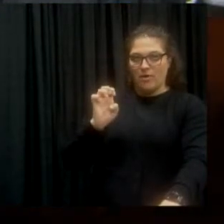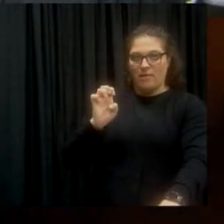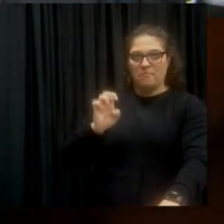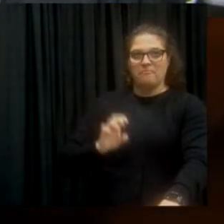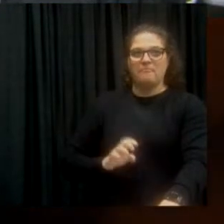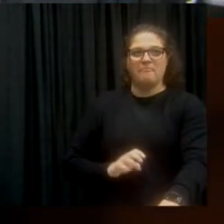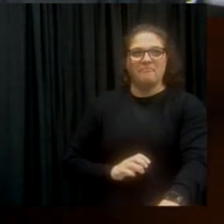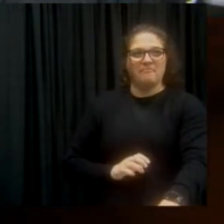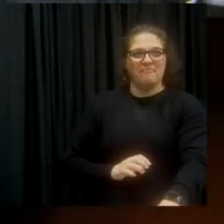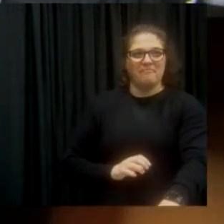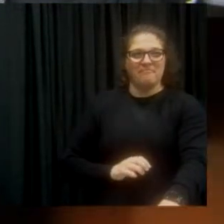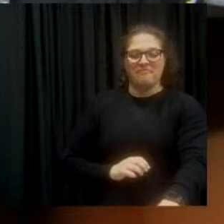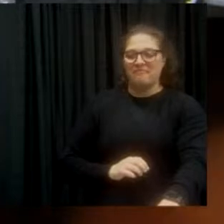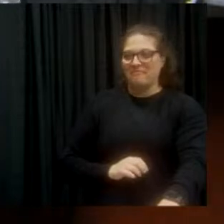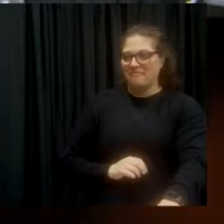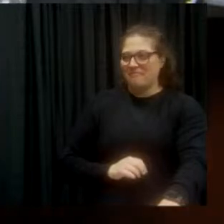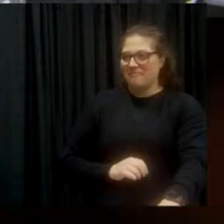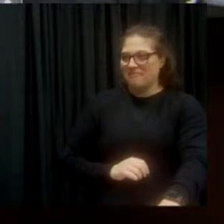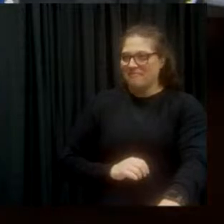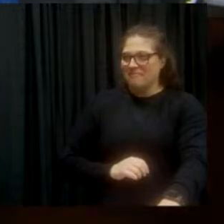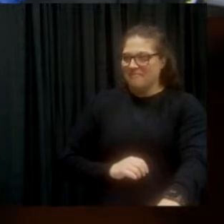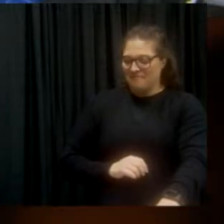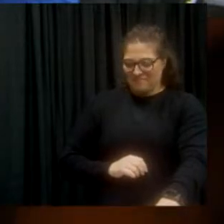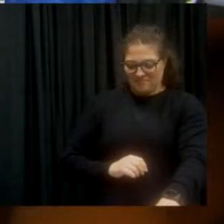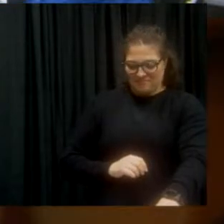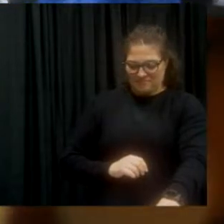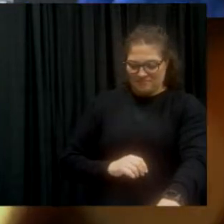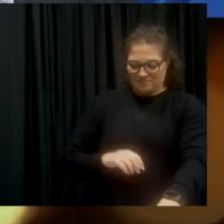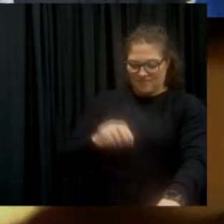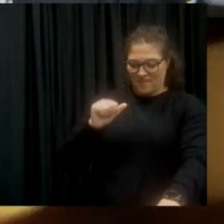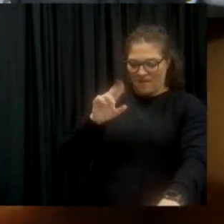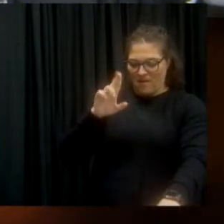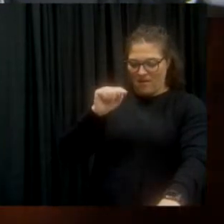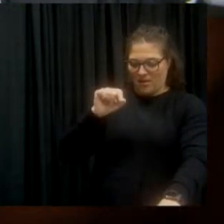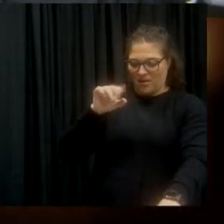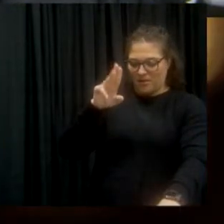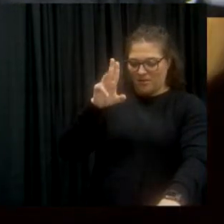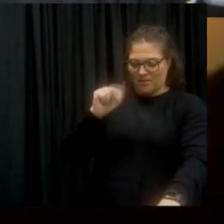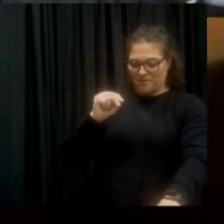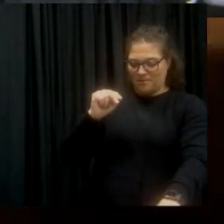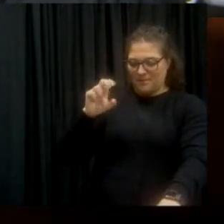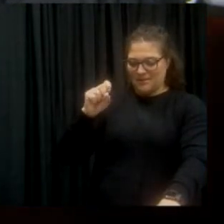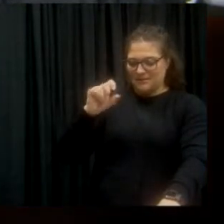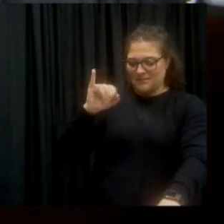Autumn Sims. What? Autumn Sims. Autumn Sims.